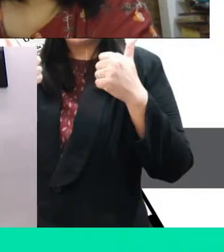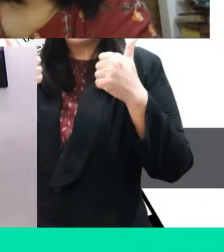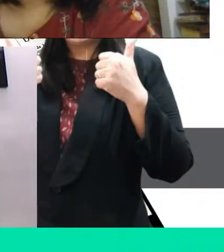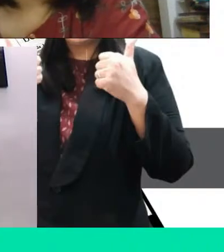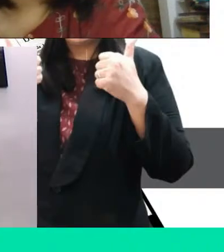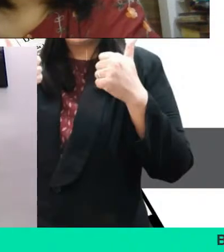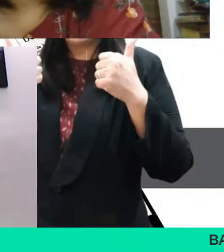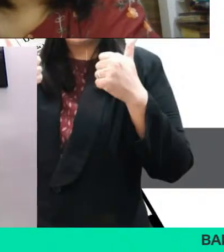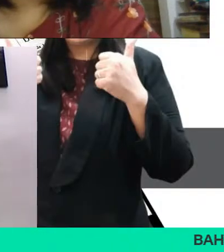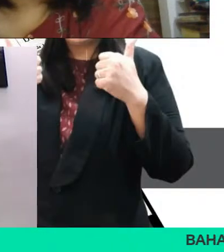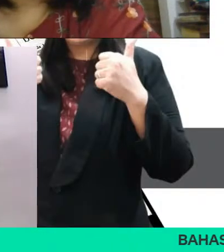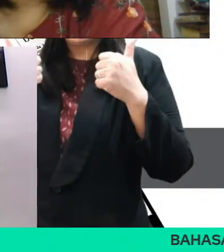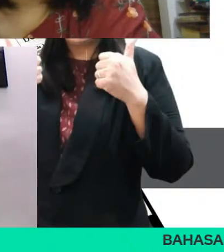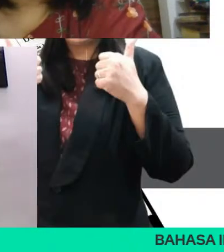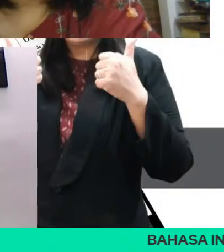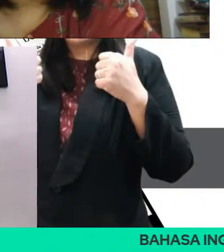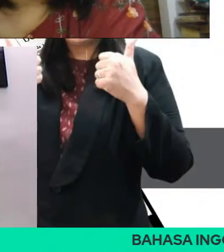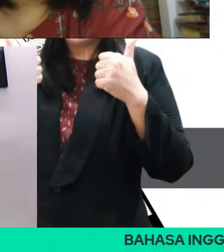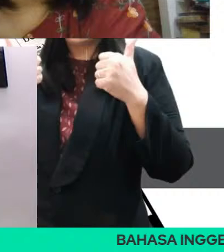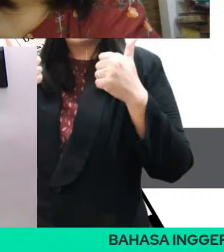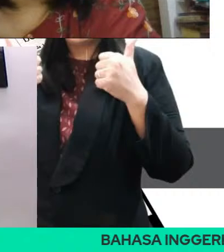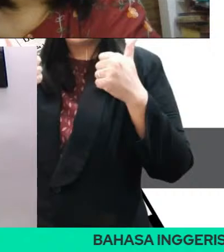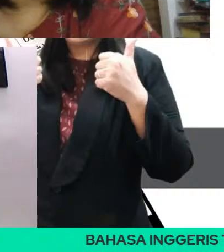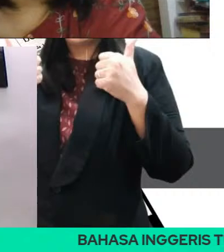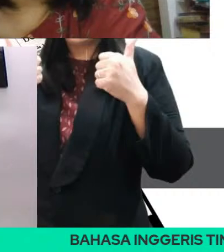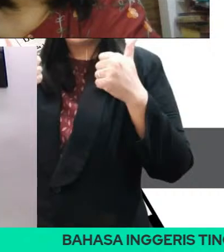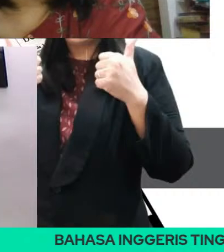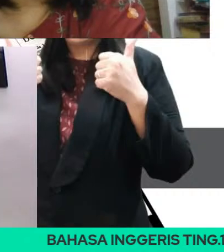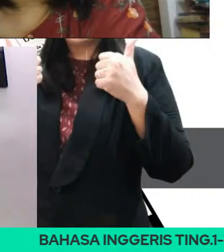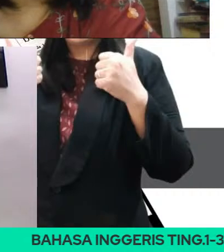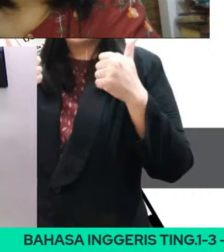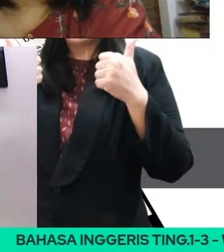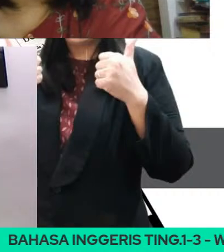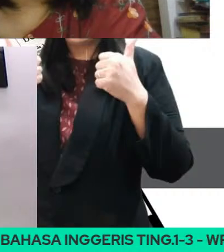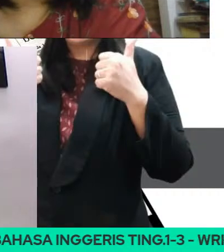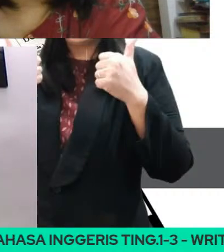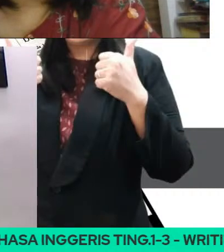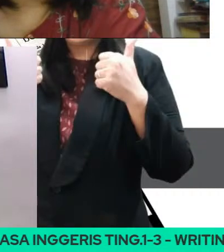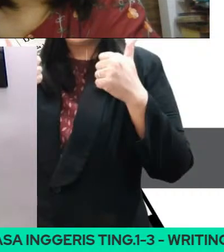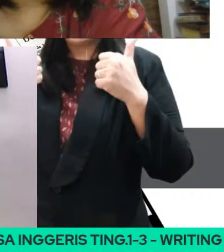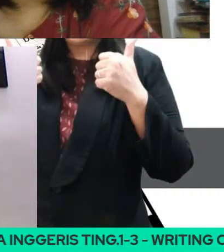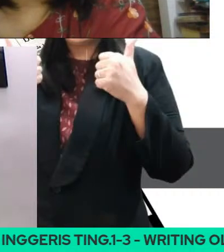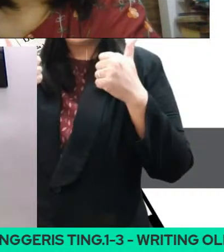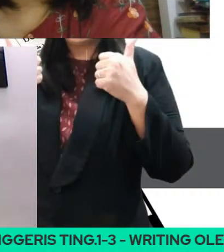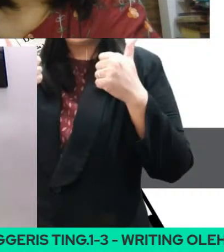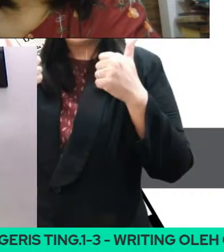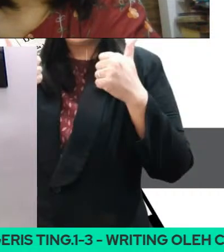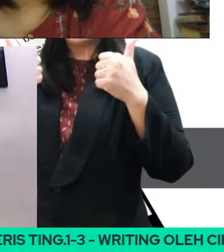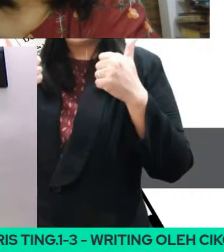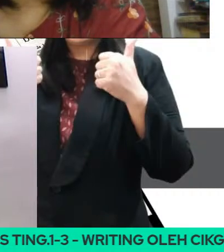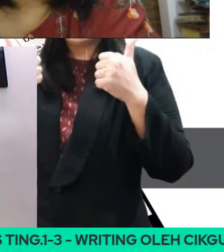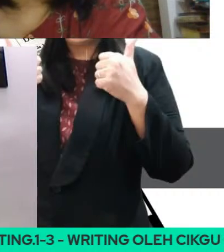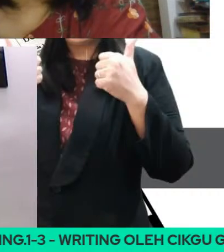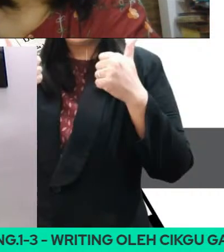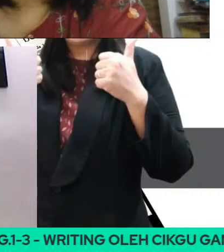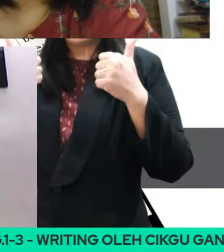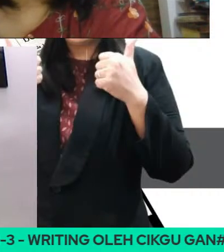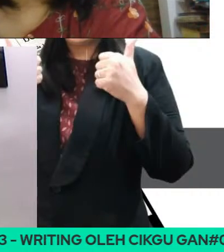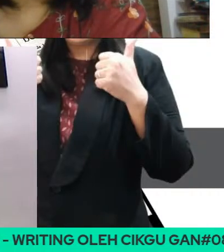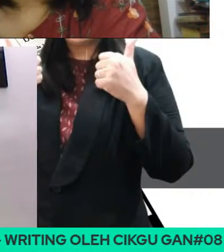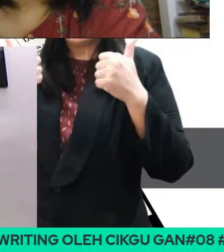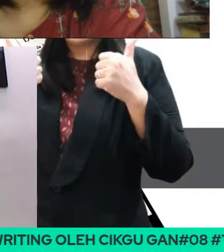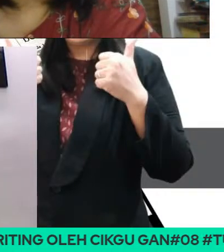us, we have Madam Noor Aisha Harun from SMK Meranti Pasir